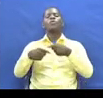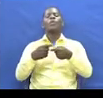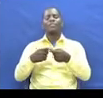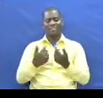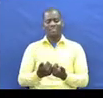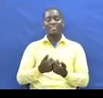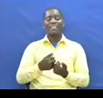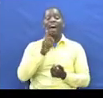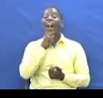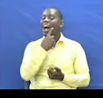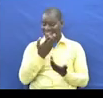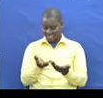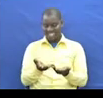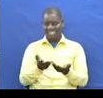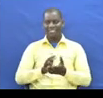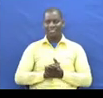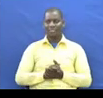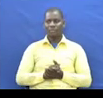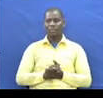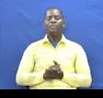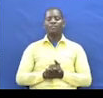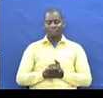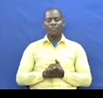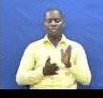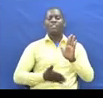All right, let me go to your answer. Let me see what you have written there.